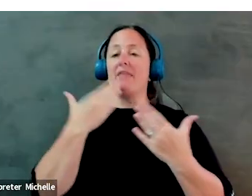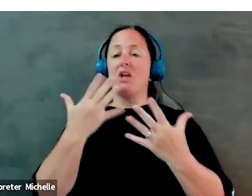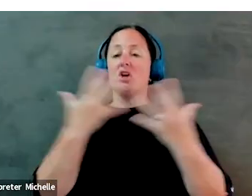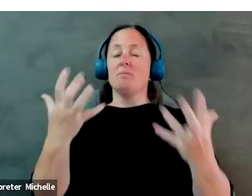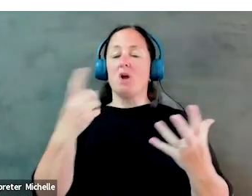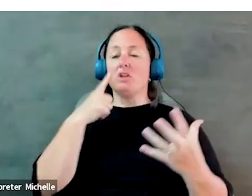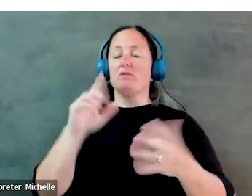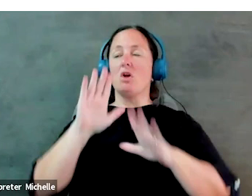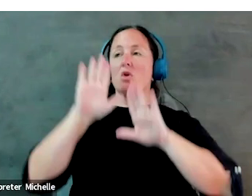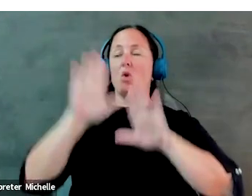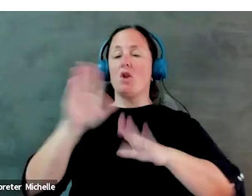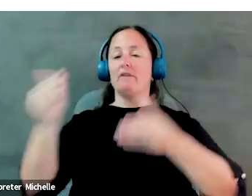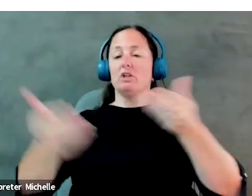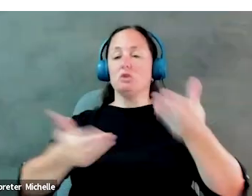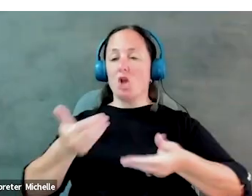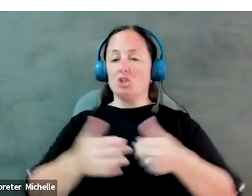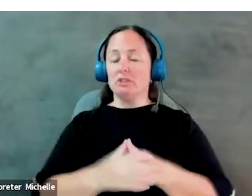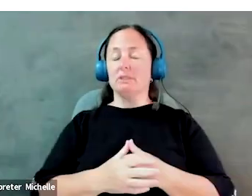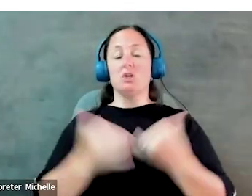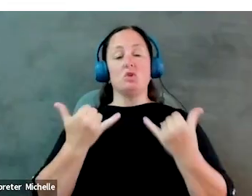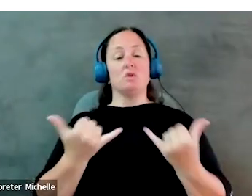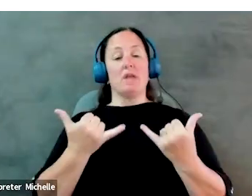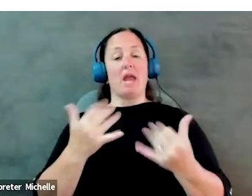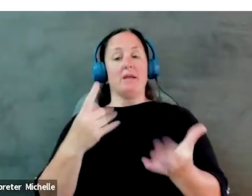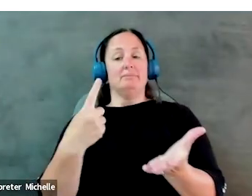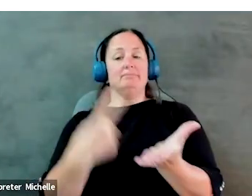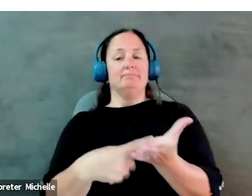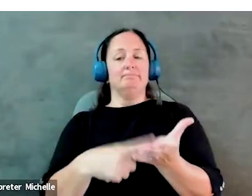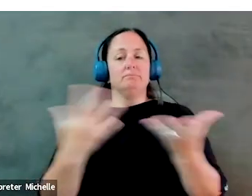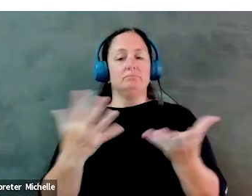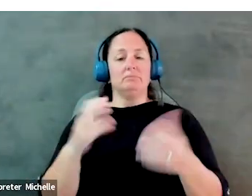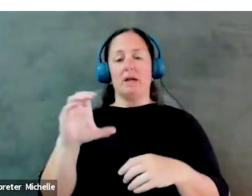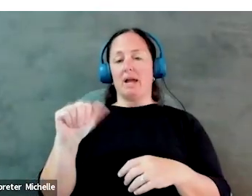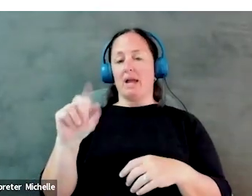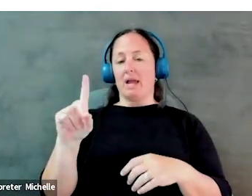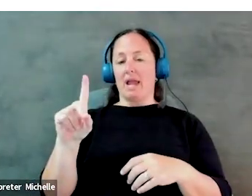Thank you very much, Luis, for that wonderful introduction. And today we will speak a little bit